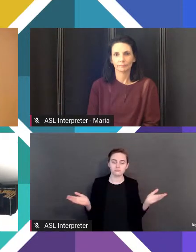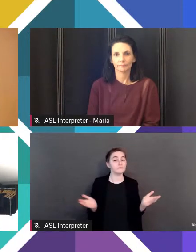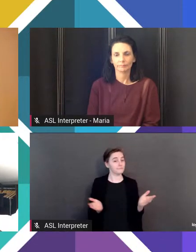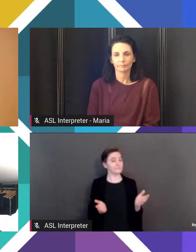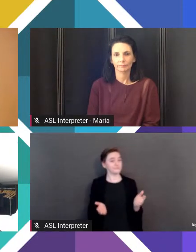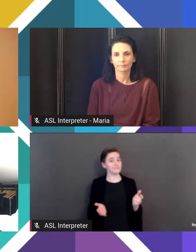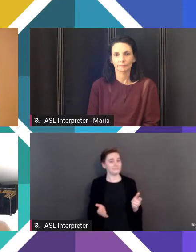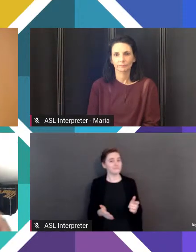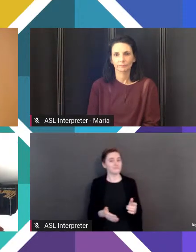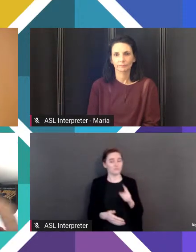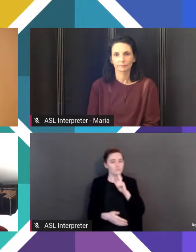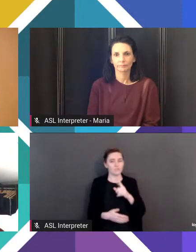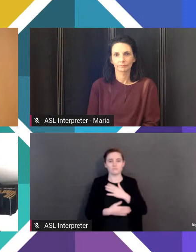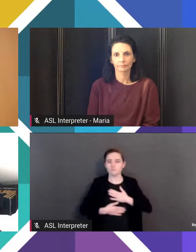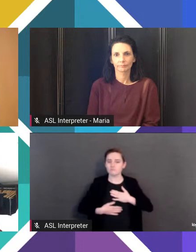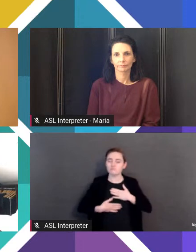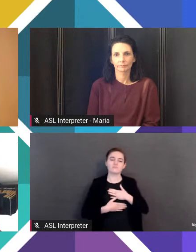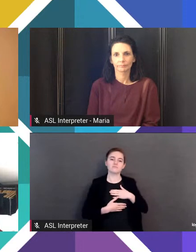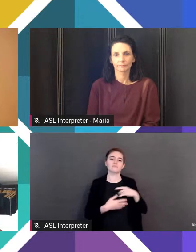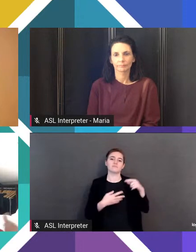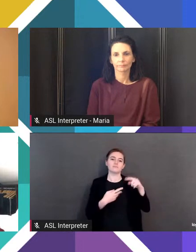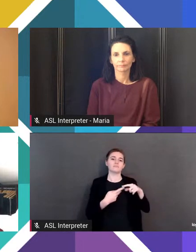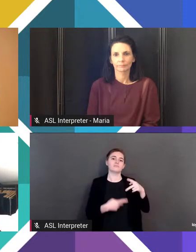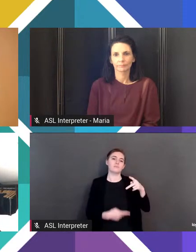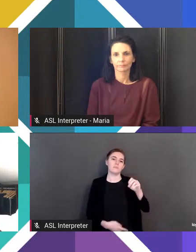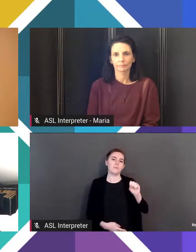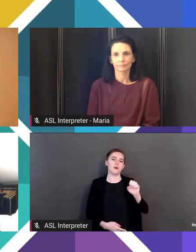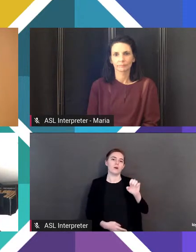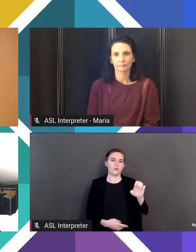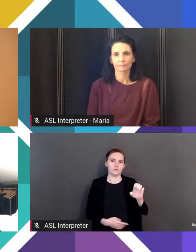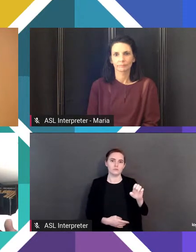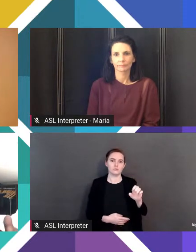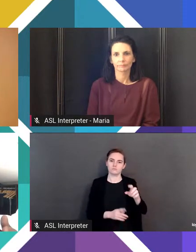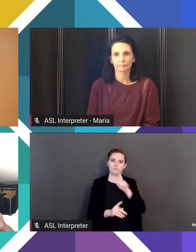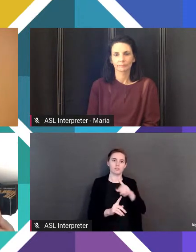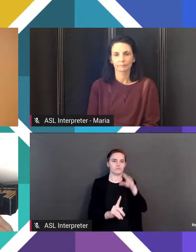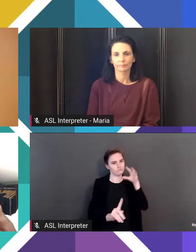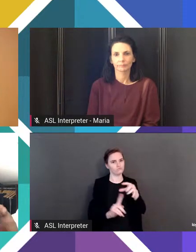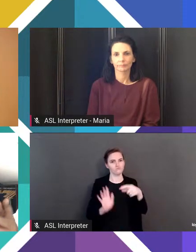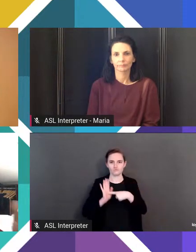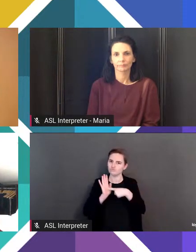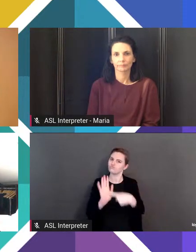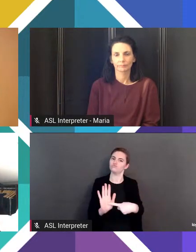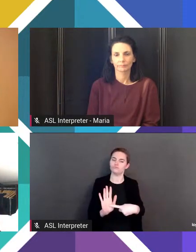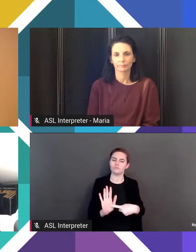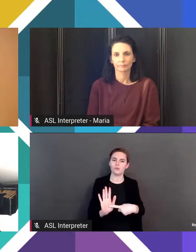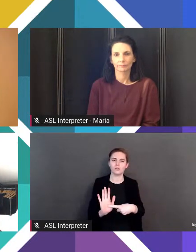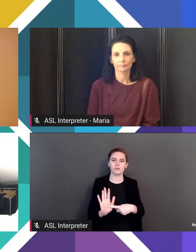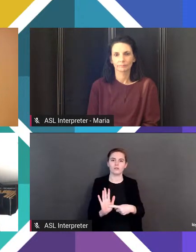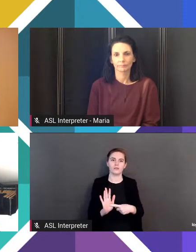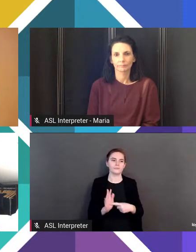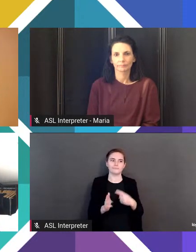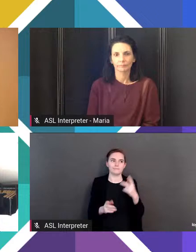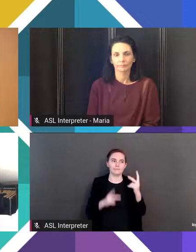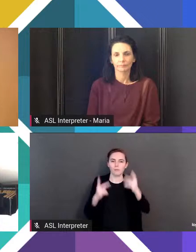on something that has obviously existed for such a long time, but people just like are not privy to or